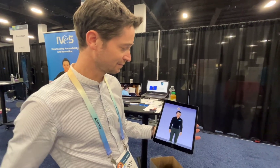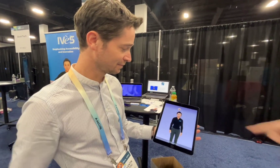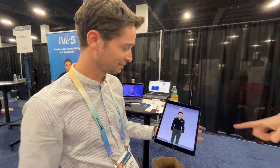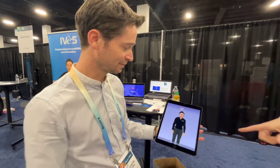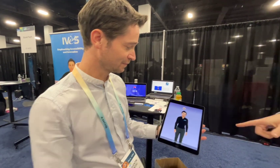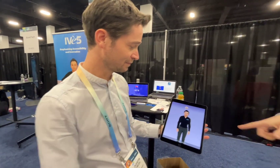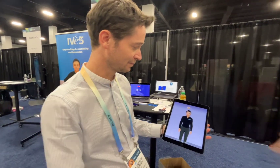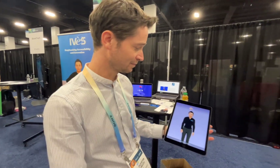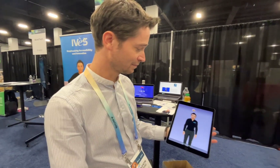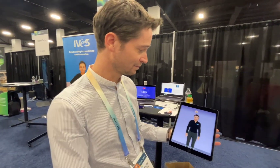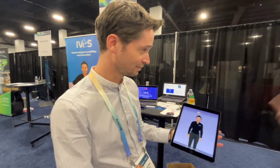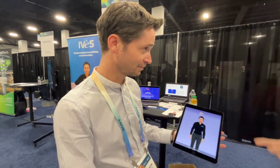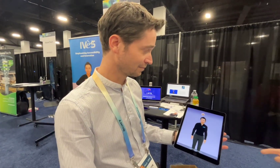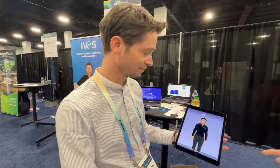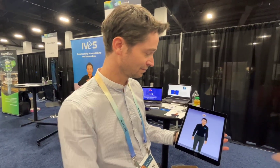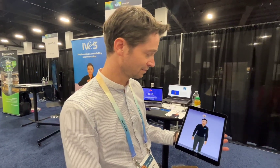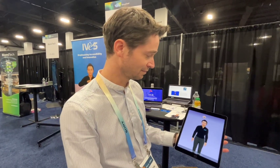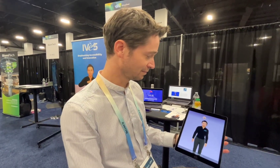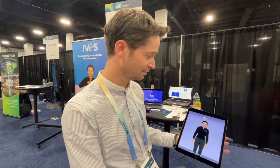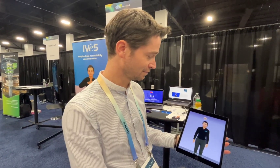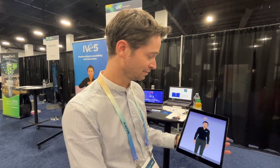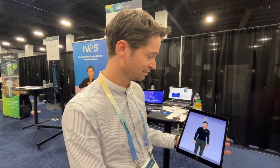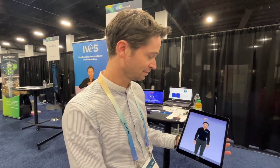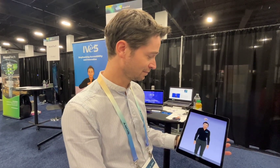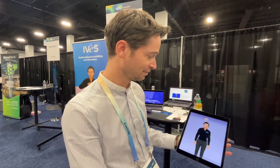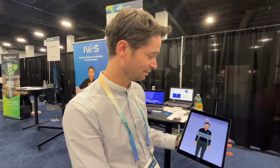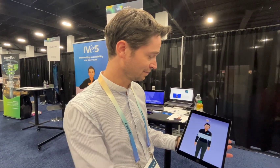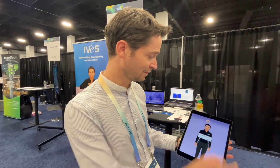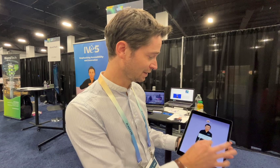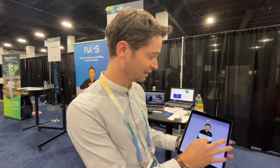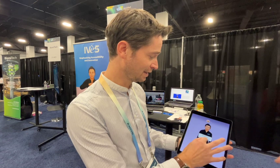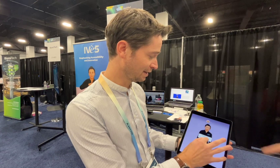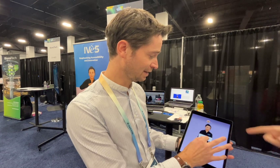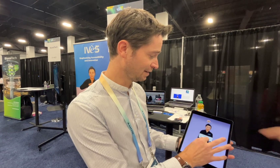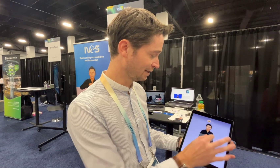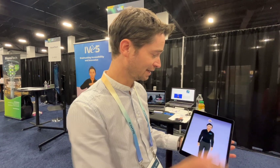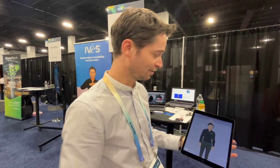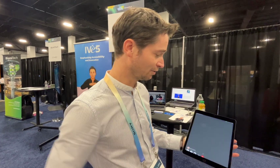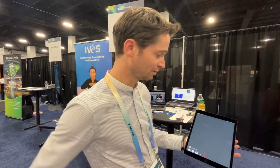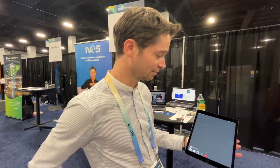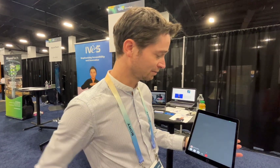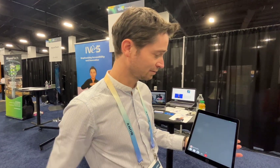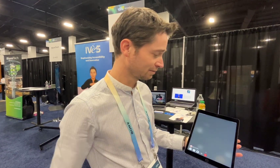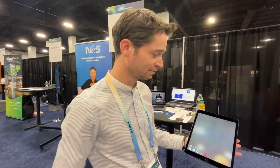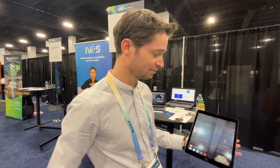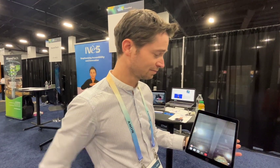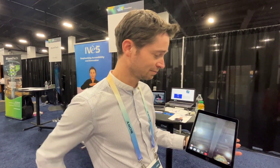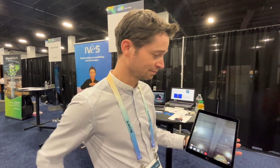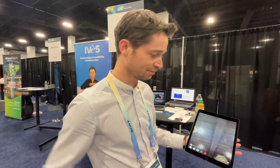As you can see, she answer back in sign language. Mm-hmm. I have the phone and then I can call.